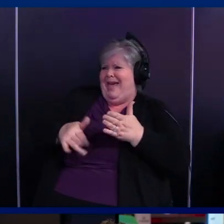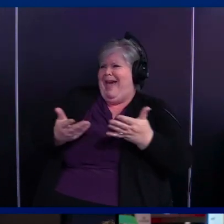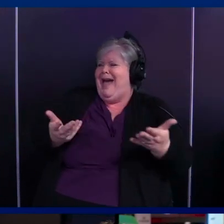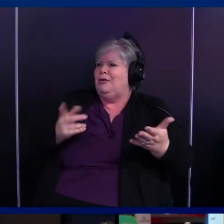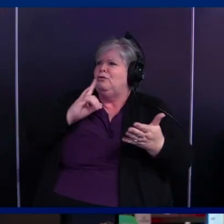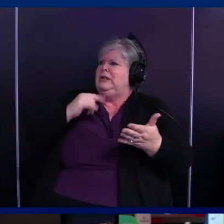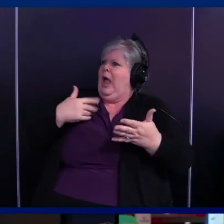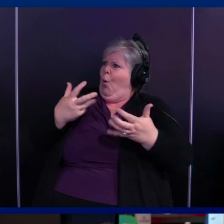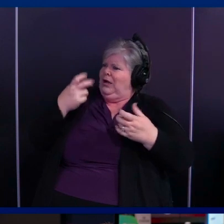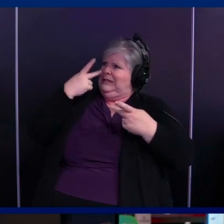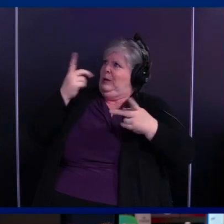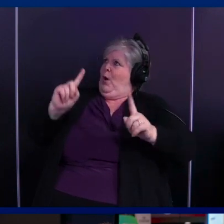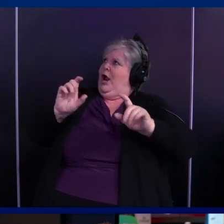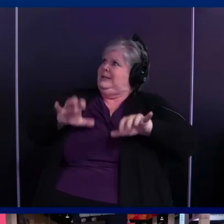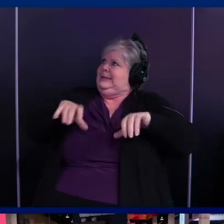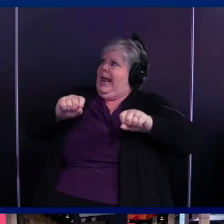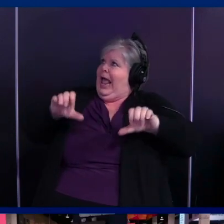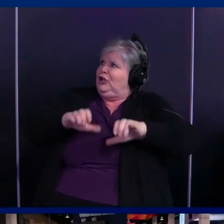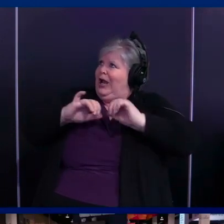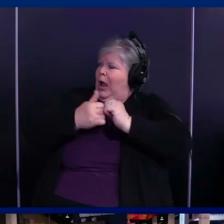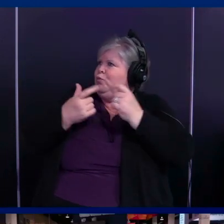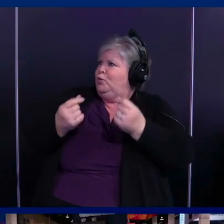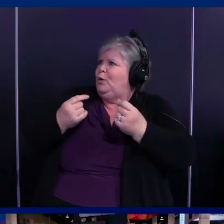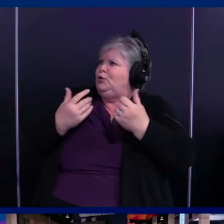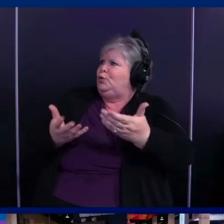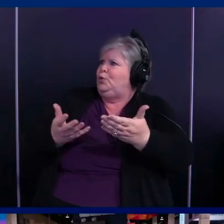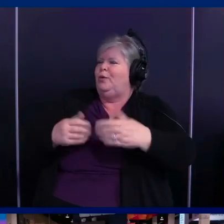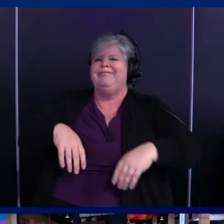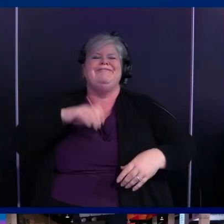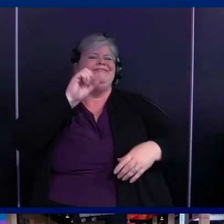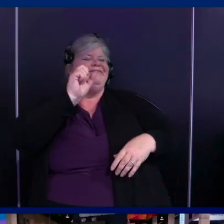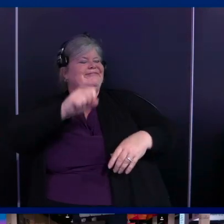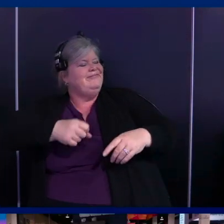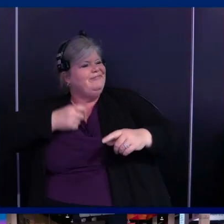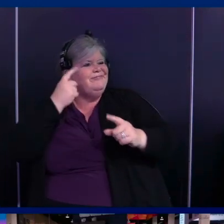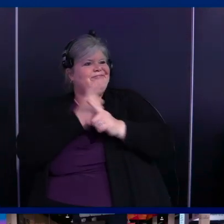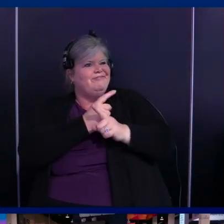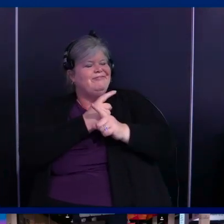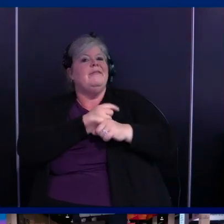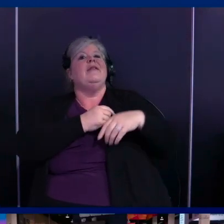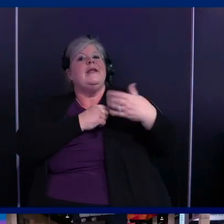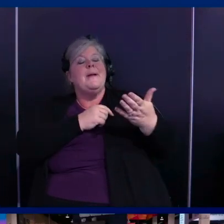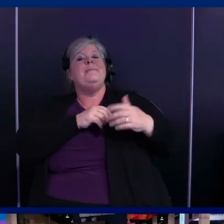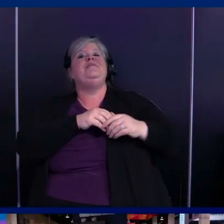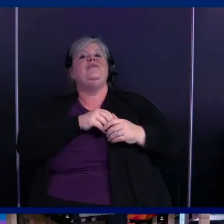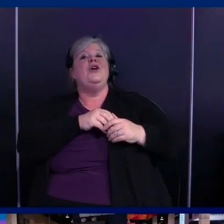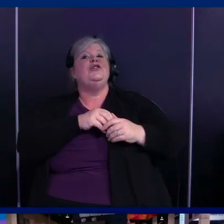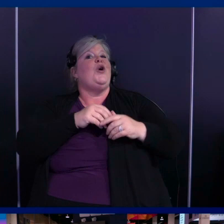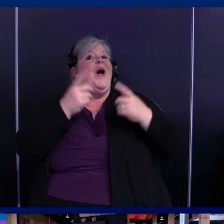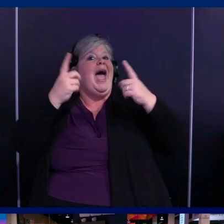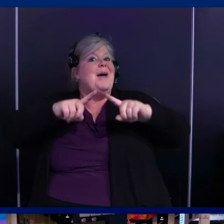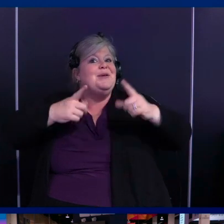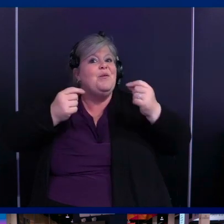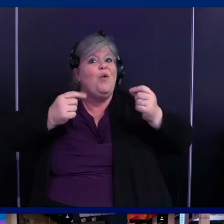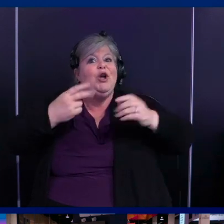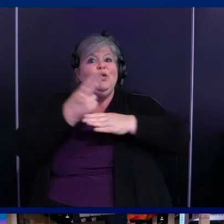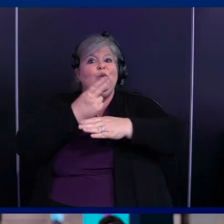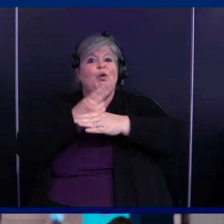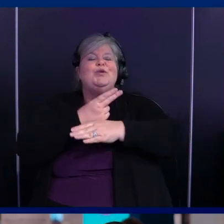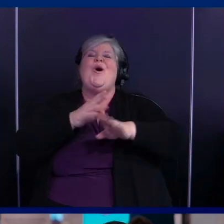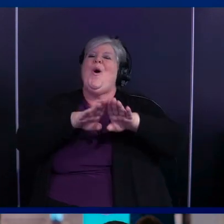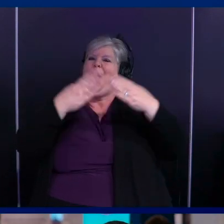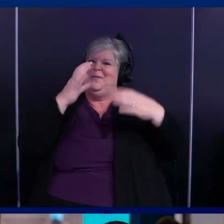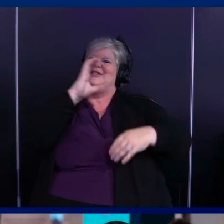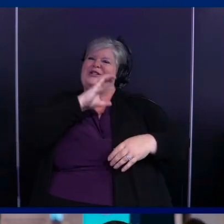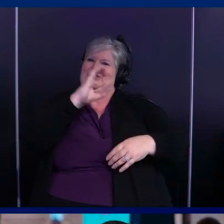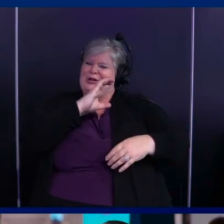that's actionable. Yep, absolutely. And that's where OpenSearch comes in. So Security